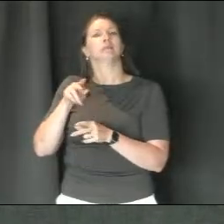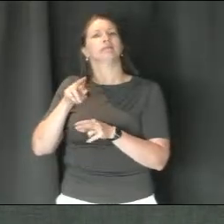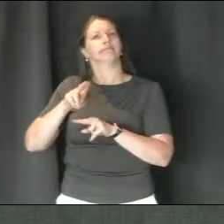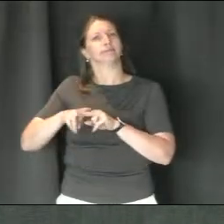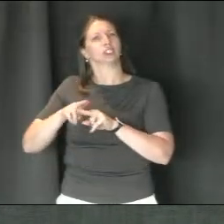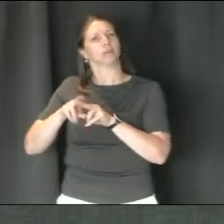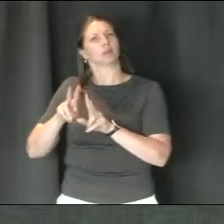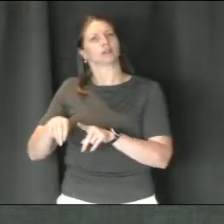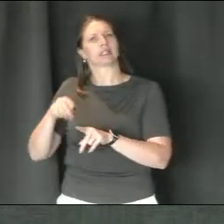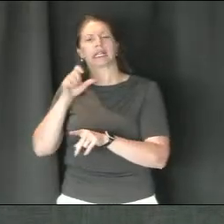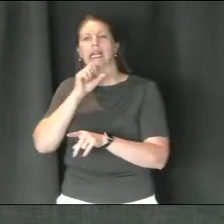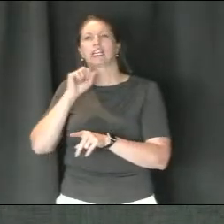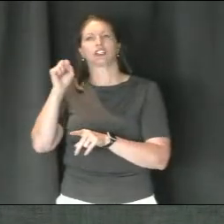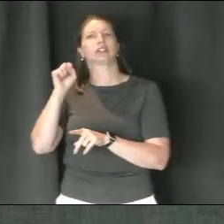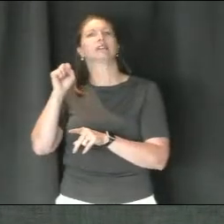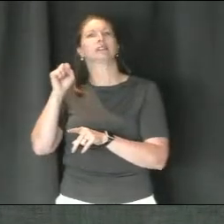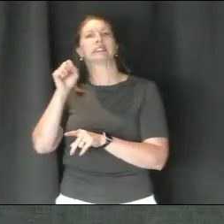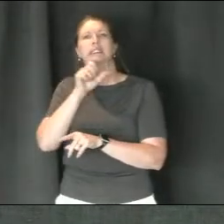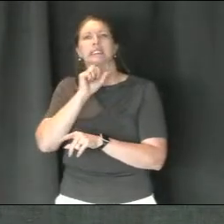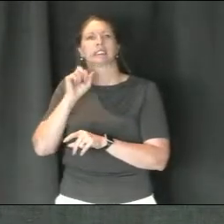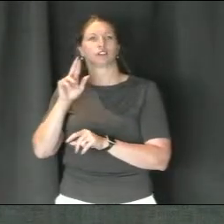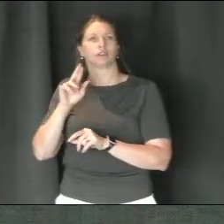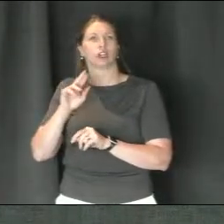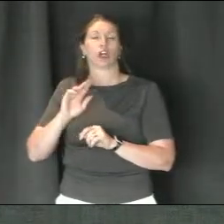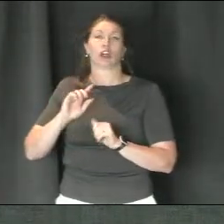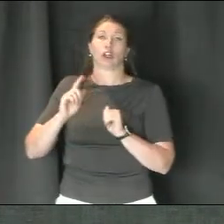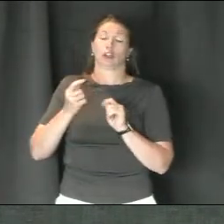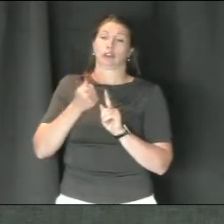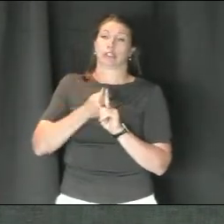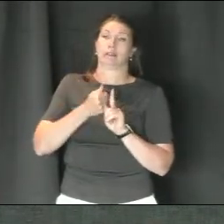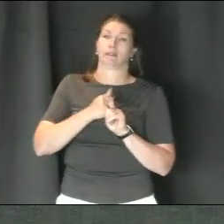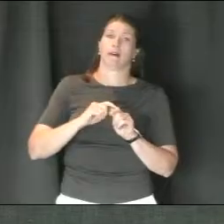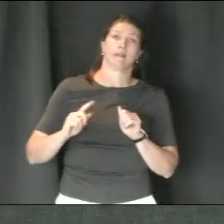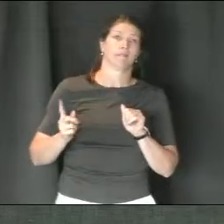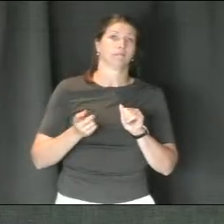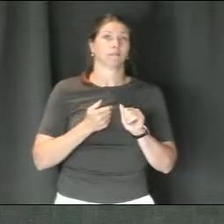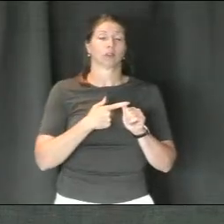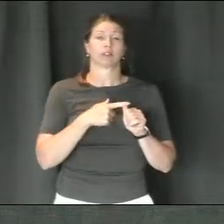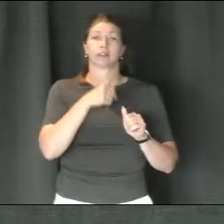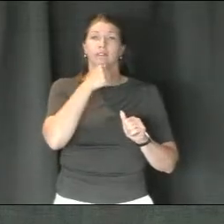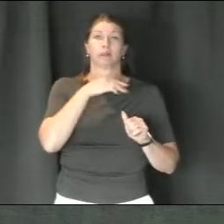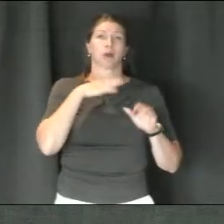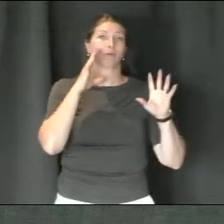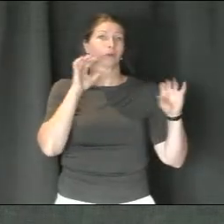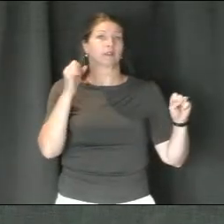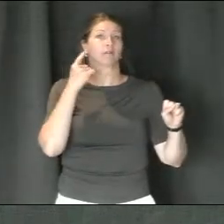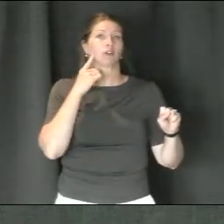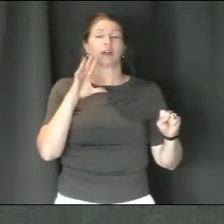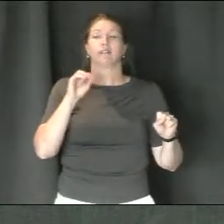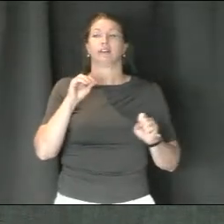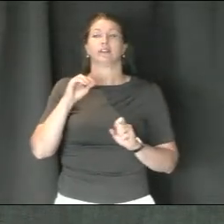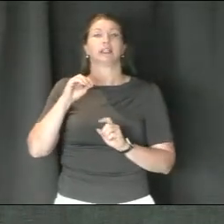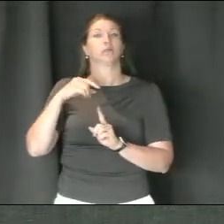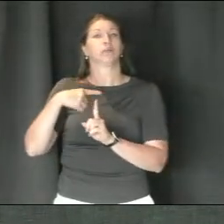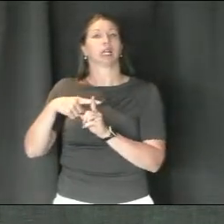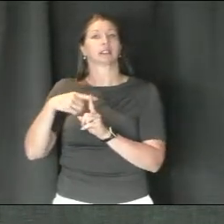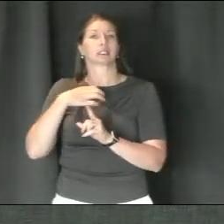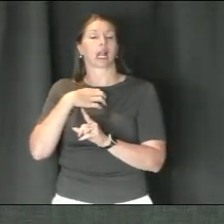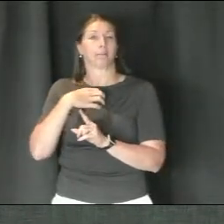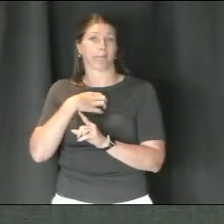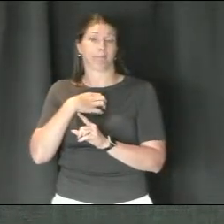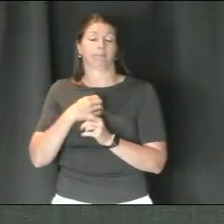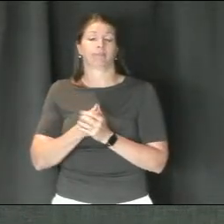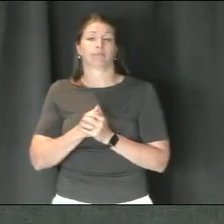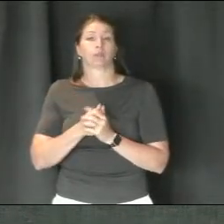is currently the first female president in 25 years of the Newfoundland and Labrador 50+ Federation. Linda has served on a large variety